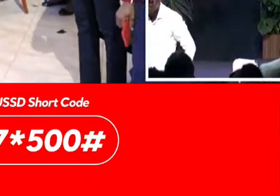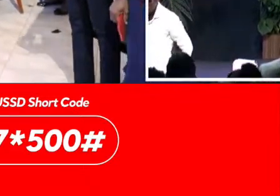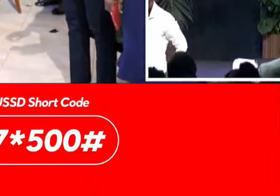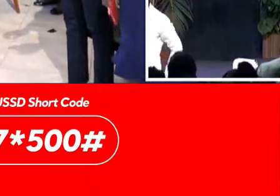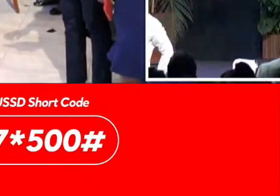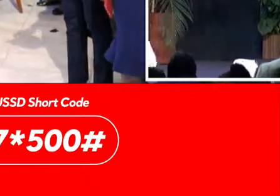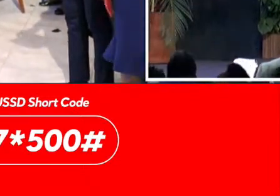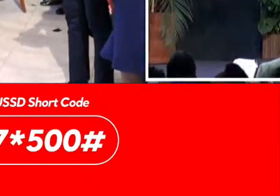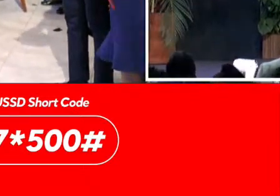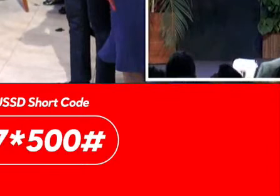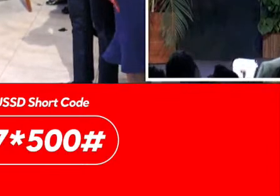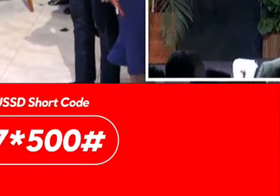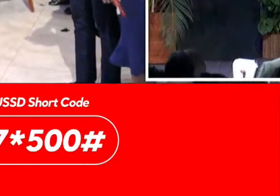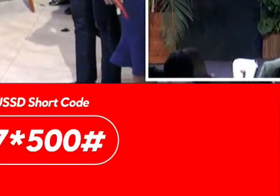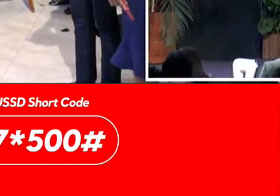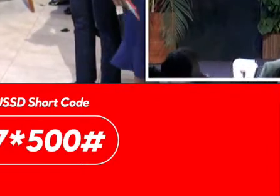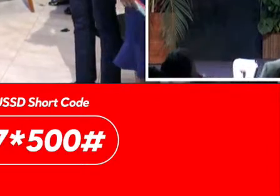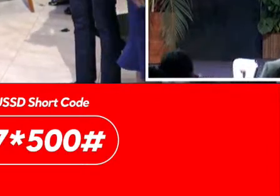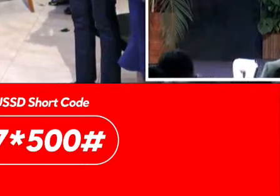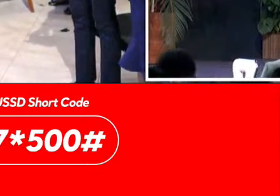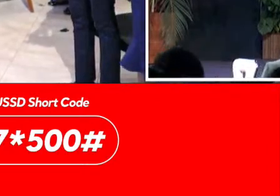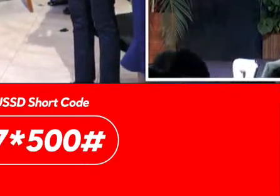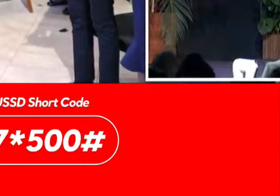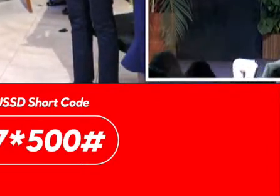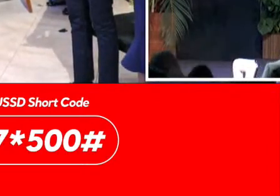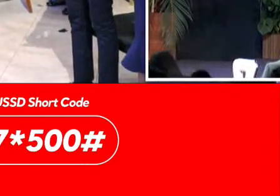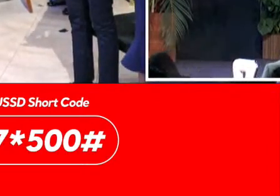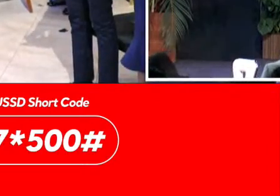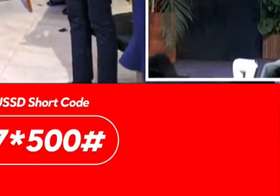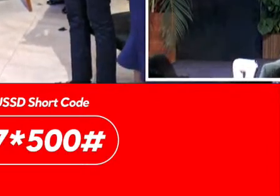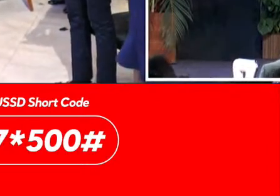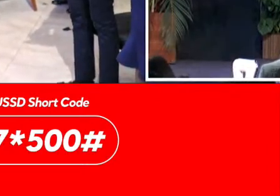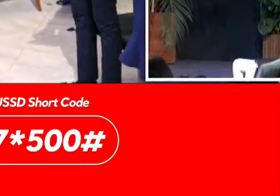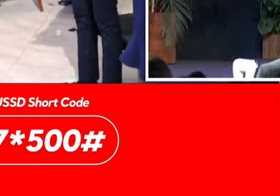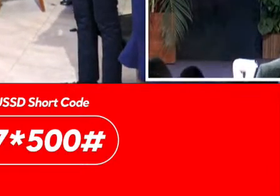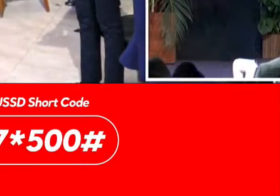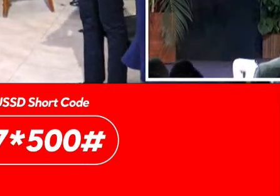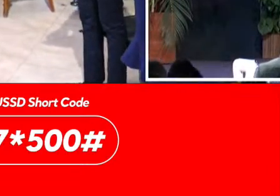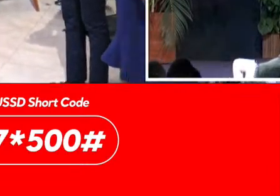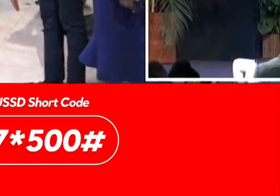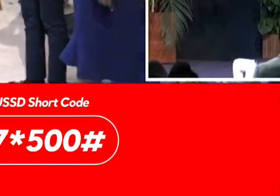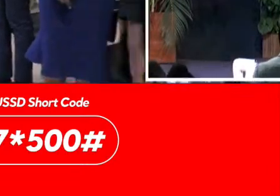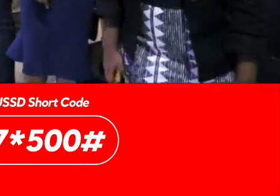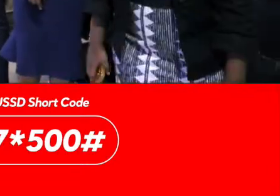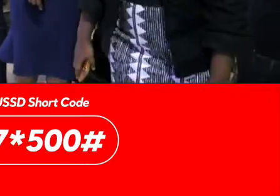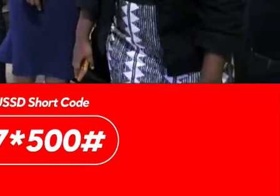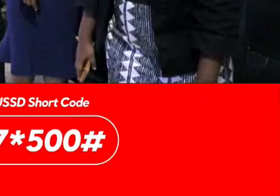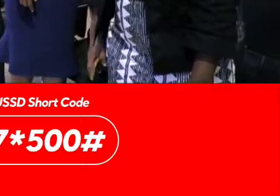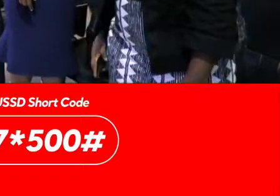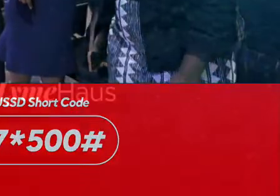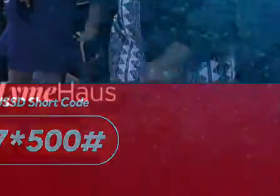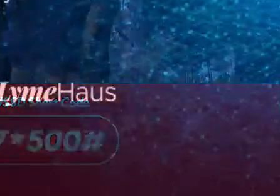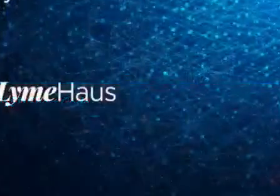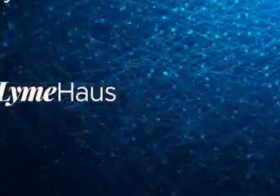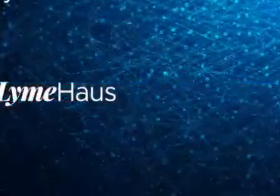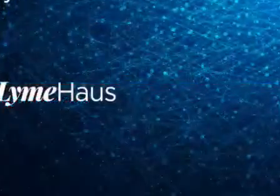New Wine Temple, 8:30 a.m. till 10:30 a.m. God bless you. Good night. See you downstairs.